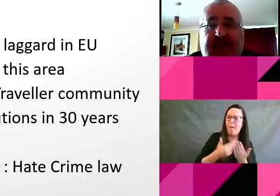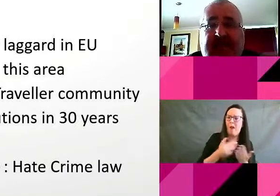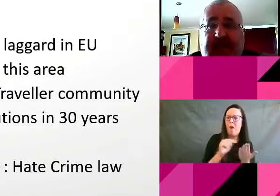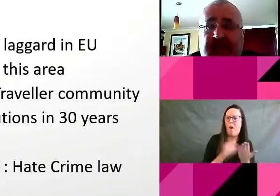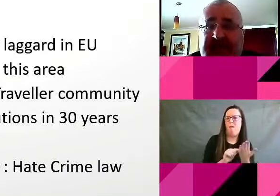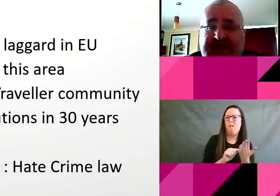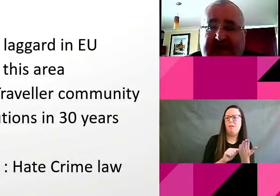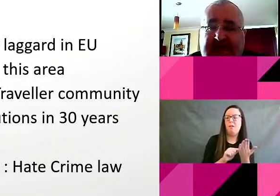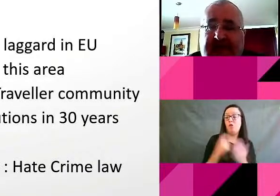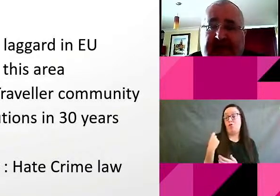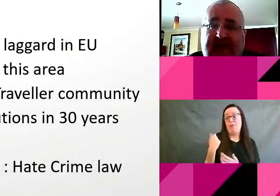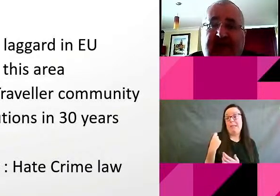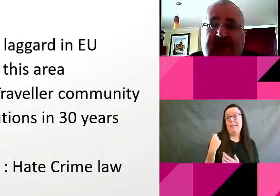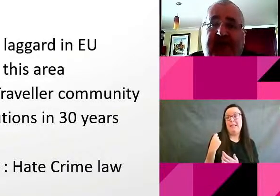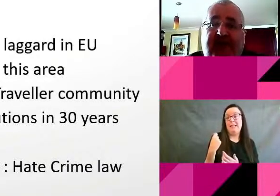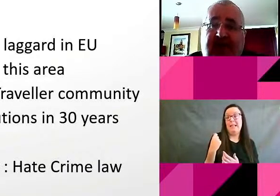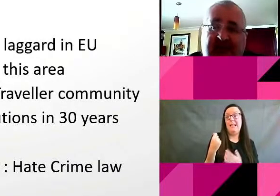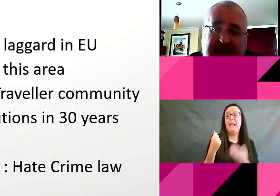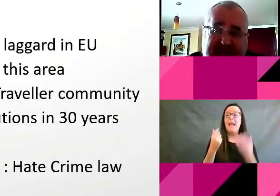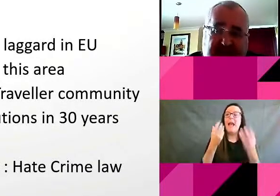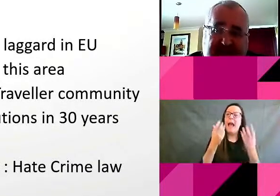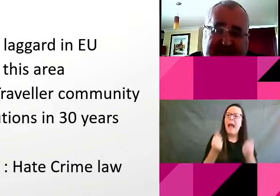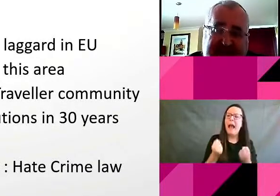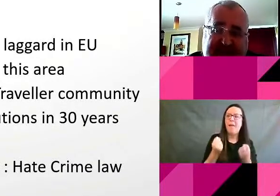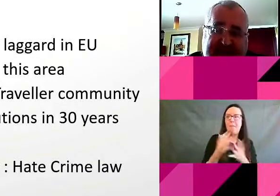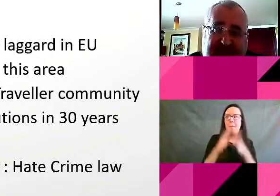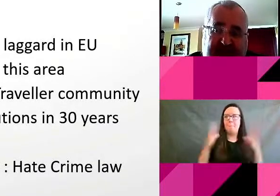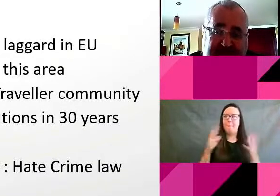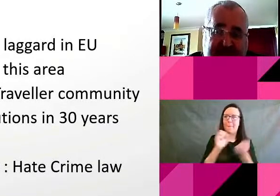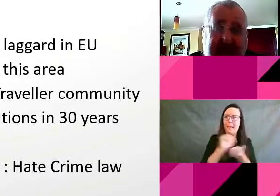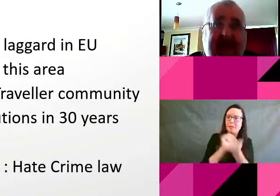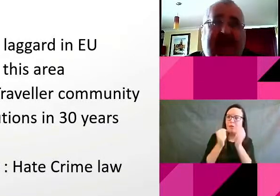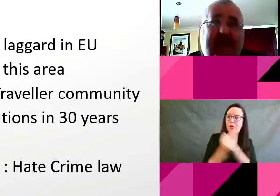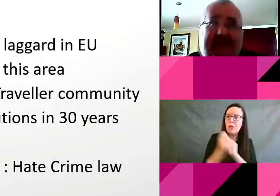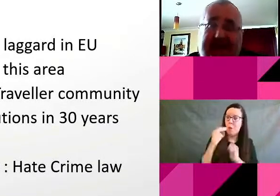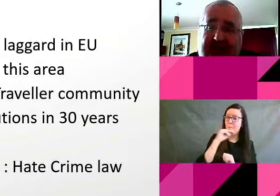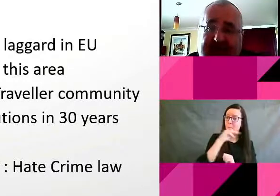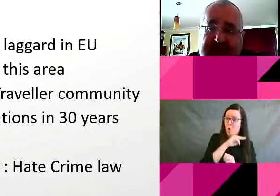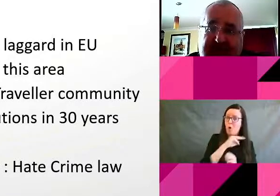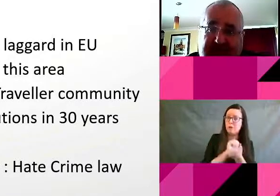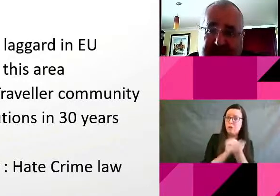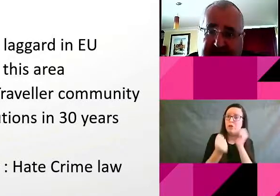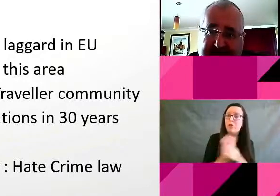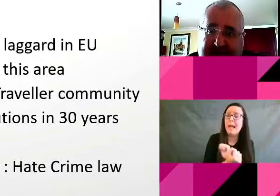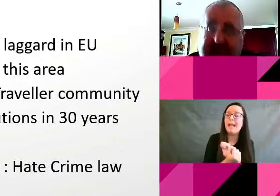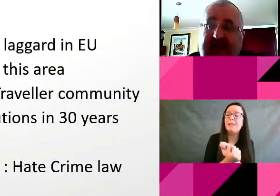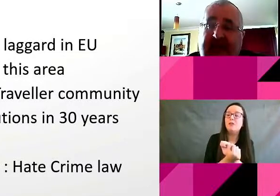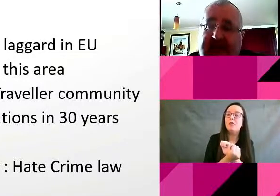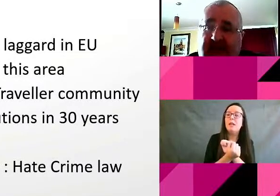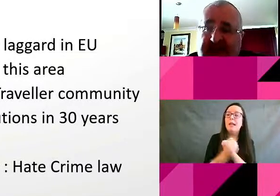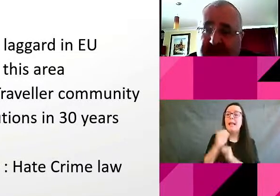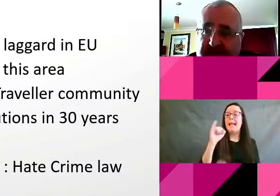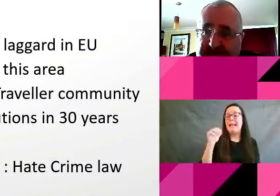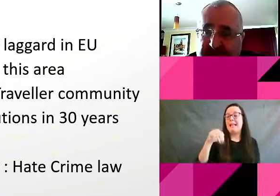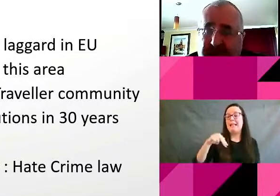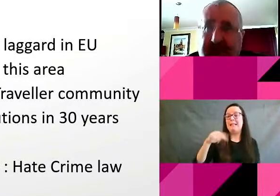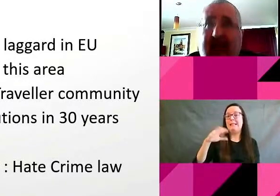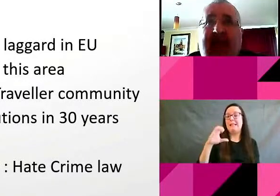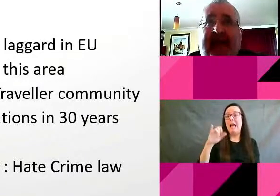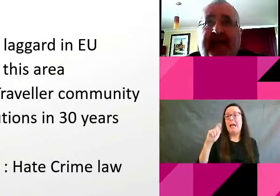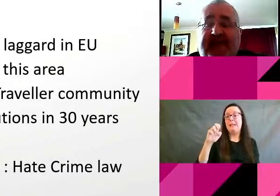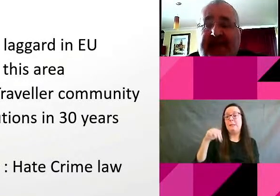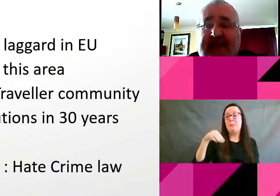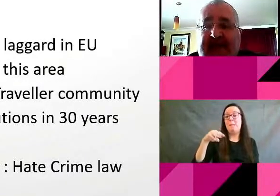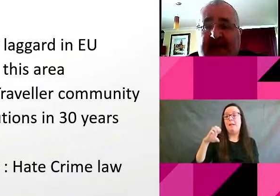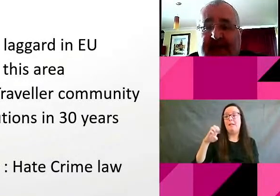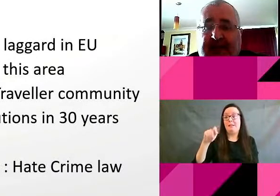there's been a very significant change in circumstances in Ireland. The Incitement to Hatred Act is under review,